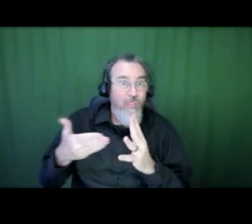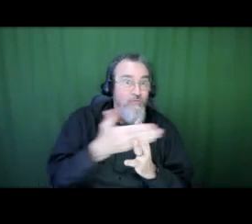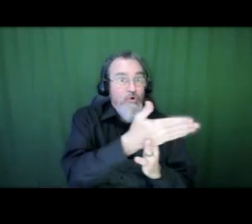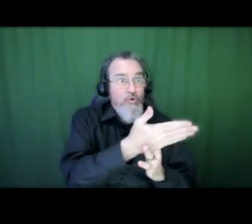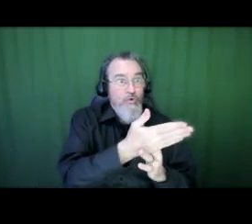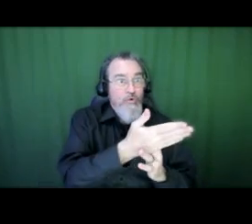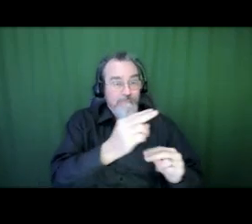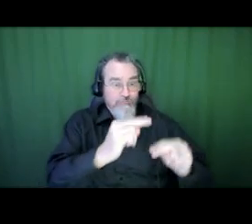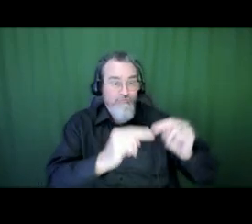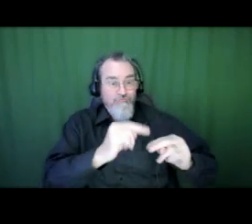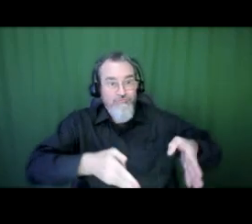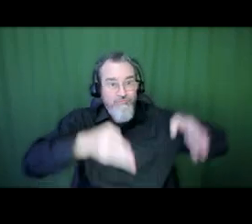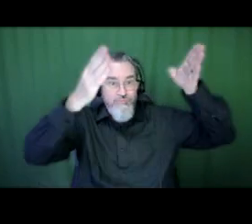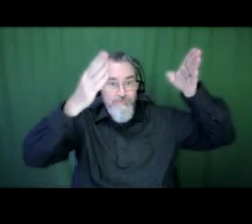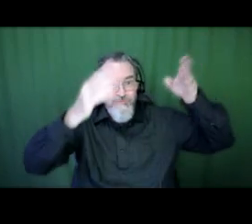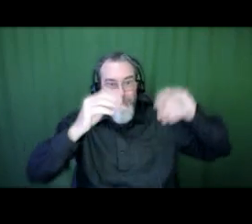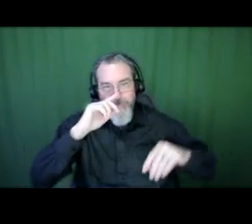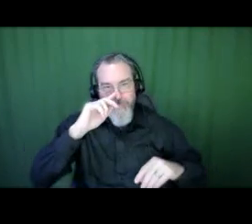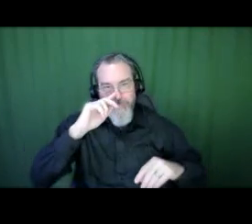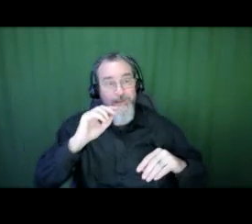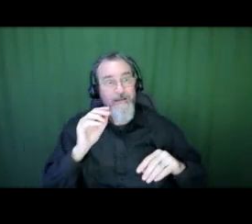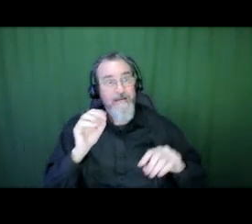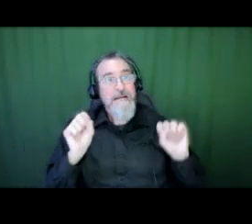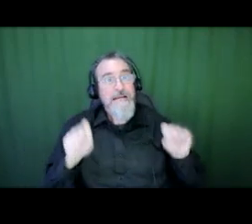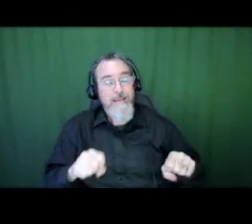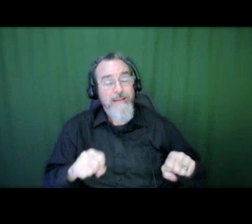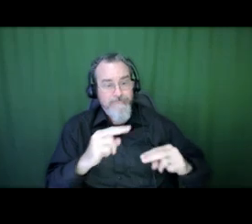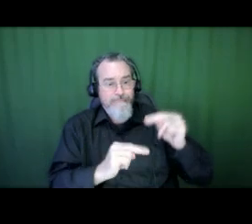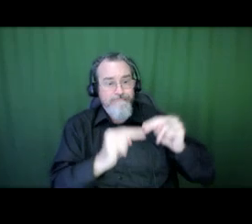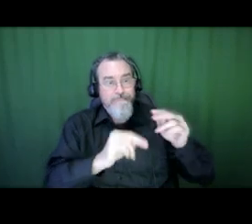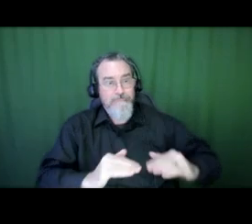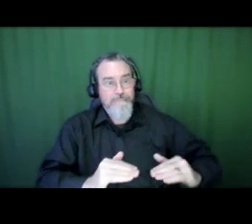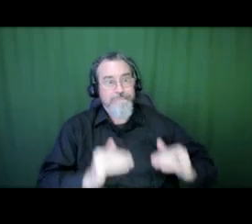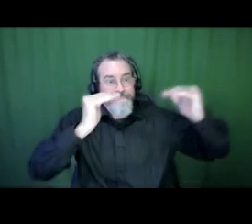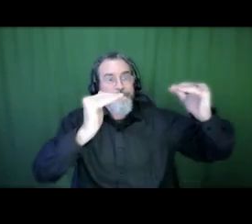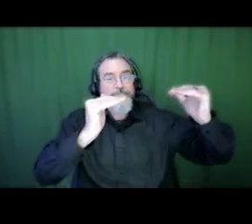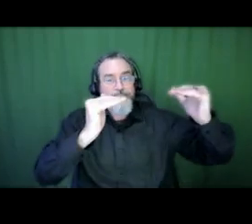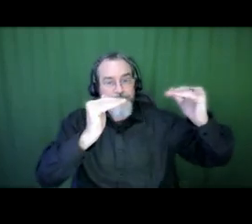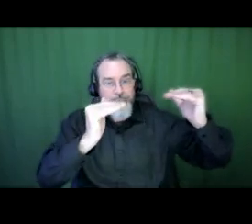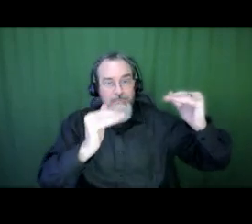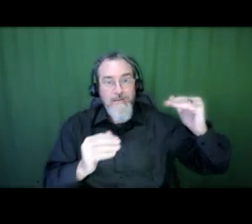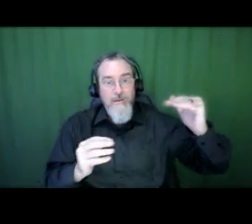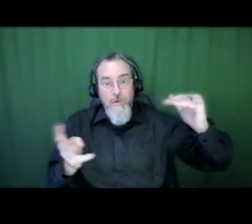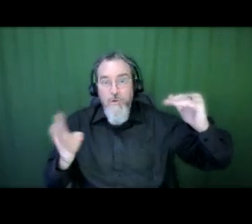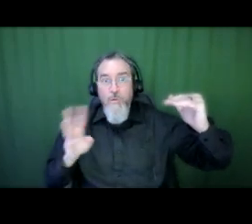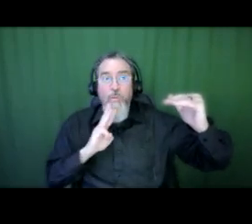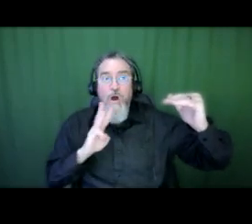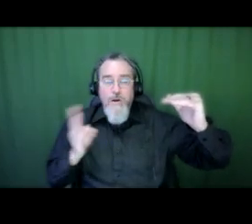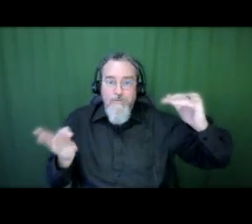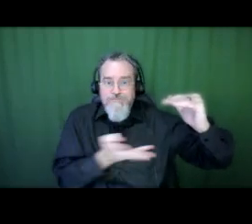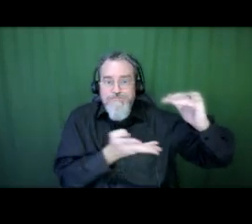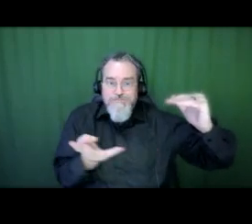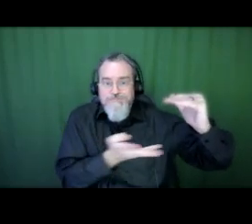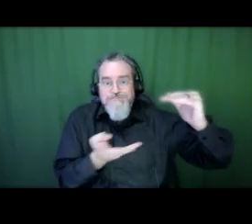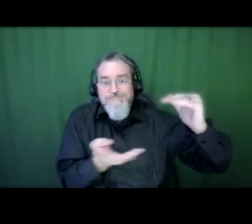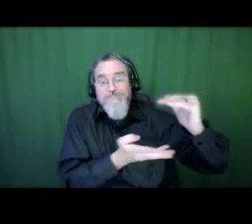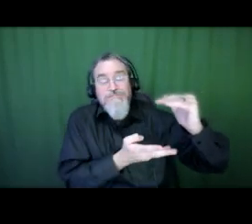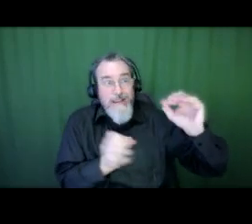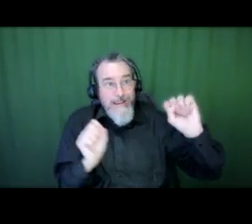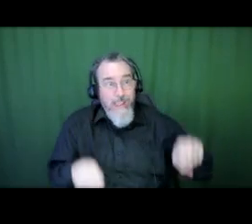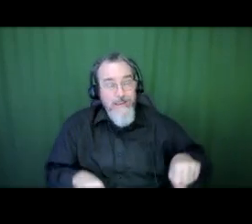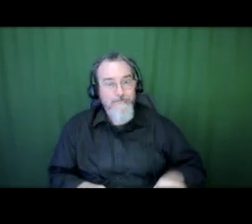Structural elevation is just that, where you elevate the structure a certain amount of feet. And again, I'm certainly no expert on this. I'll